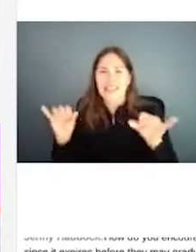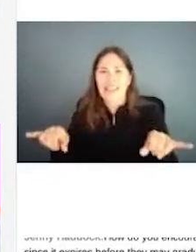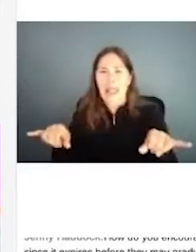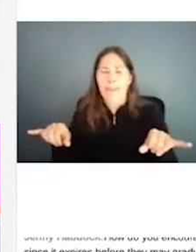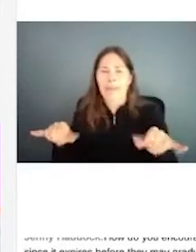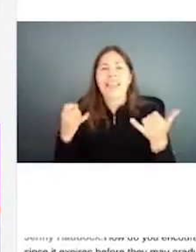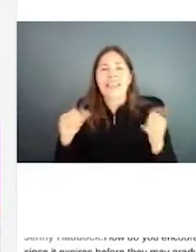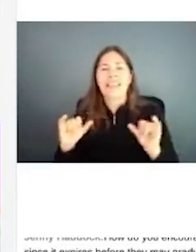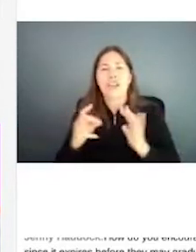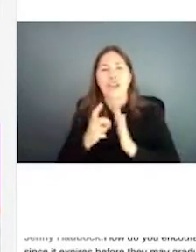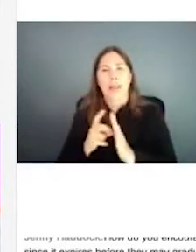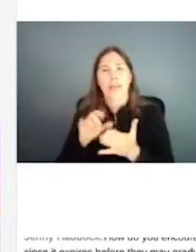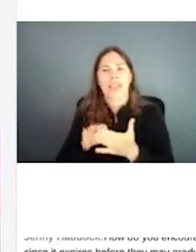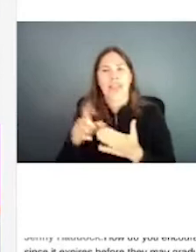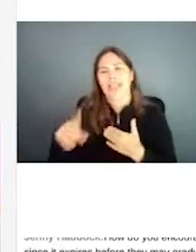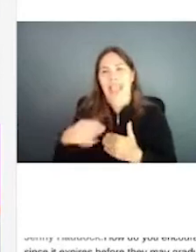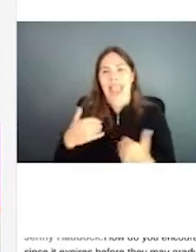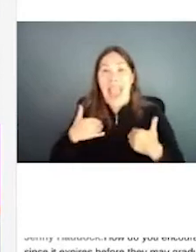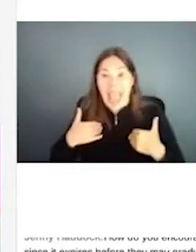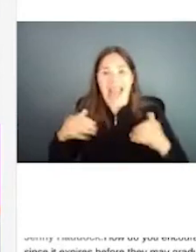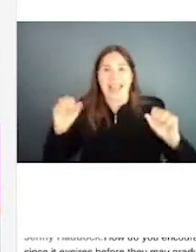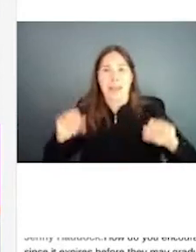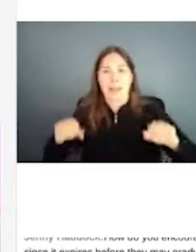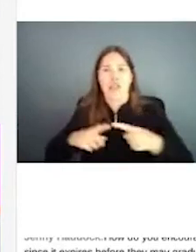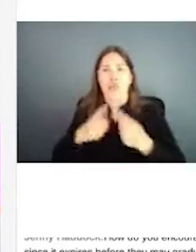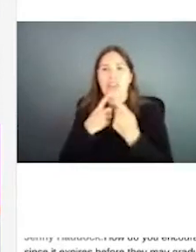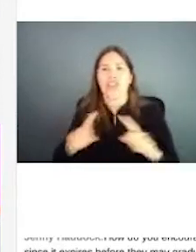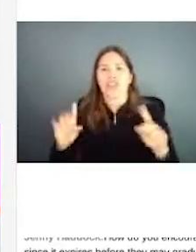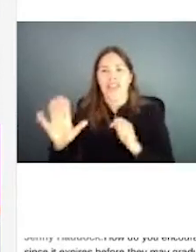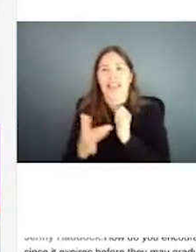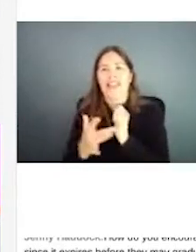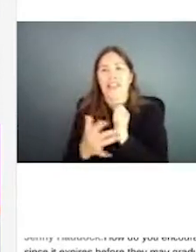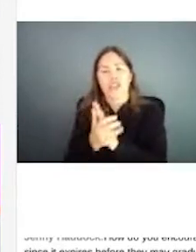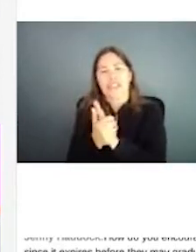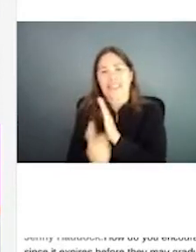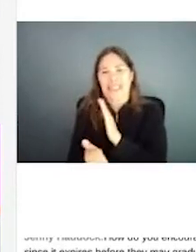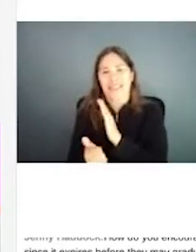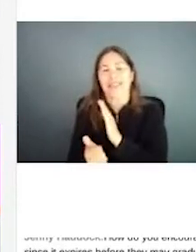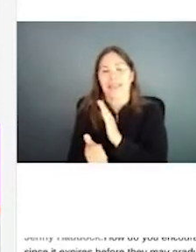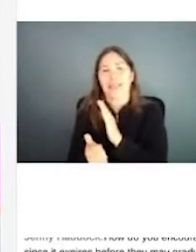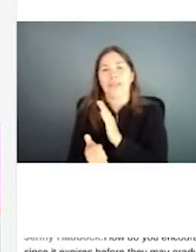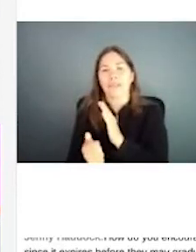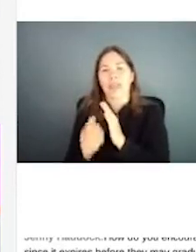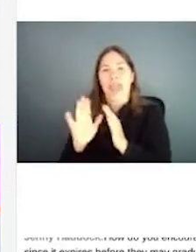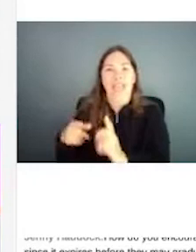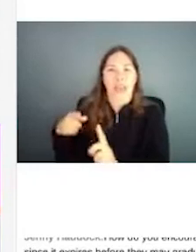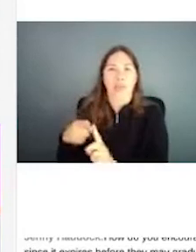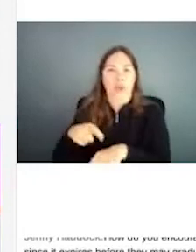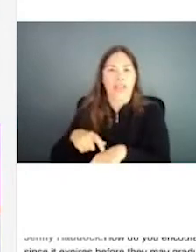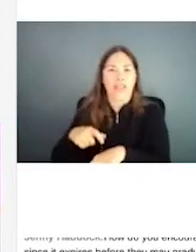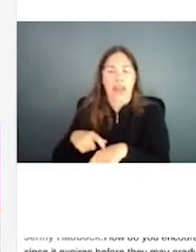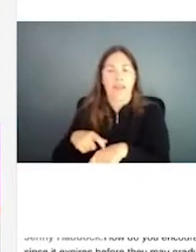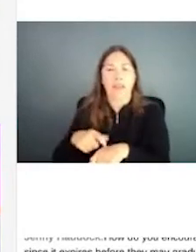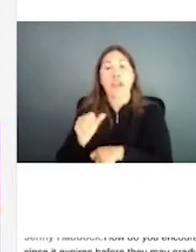still demonstrating that they had the ability to achieve a certain technical skill at a certain point in time.